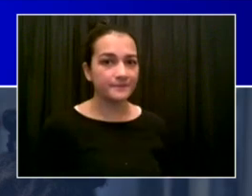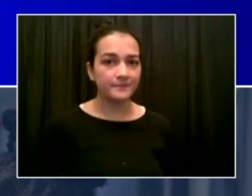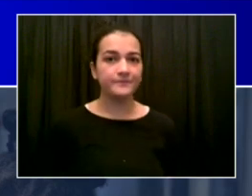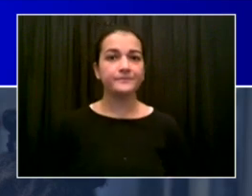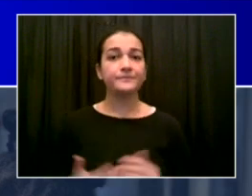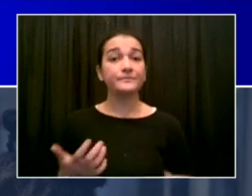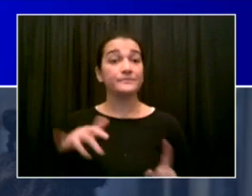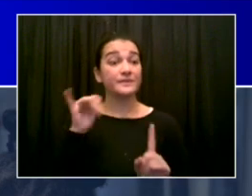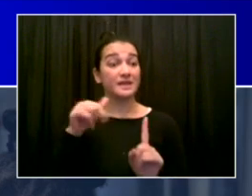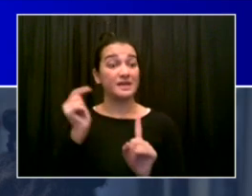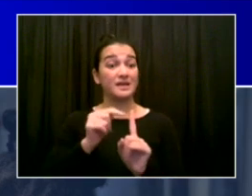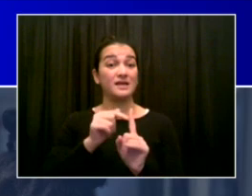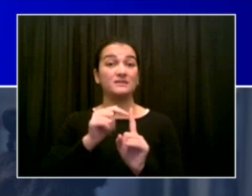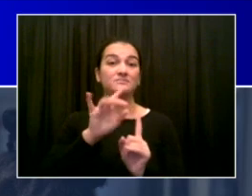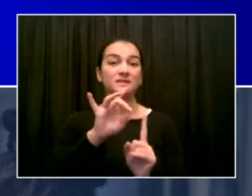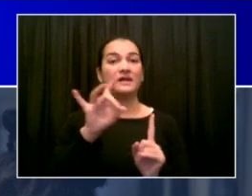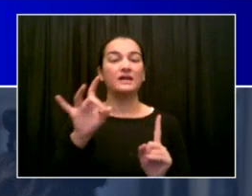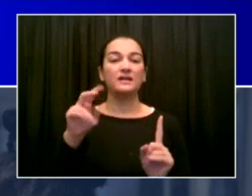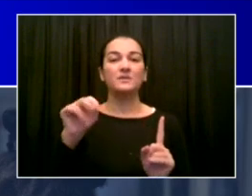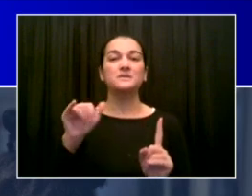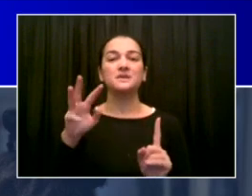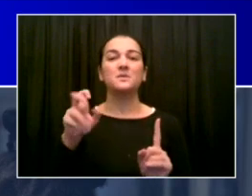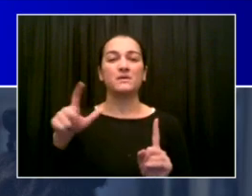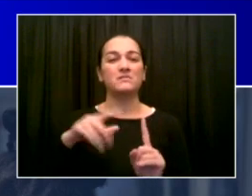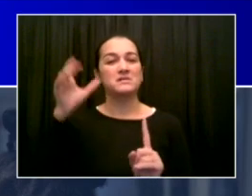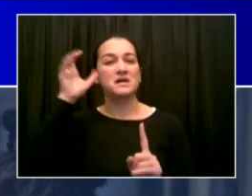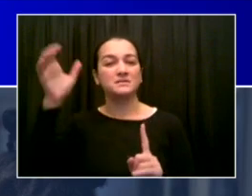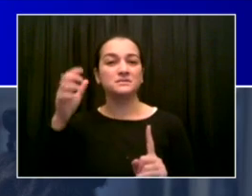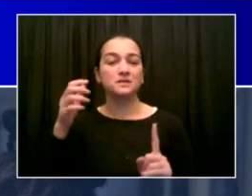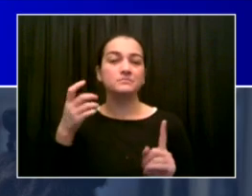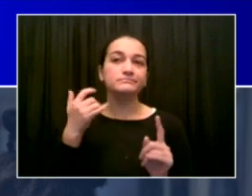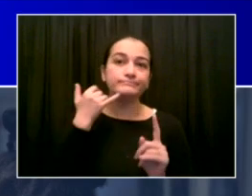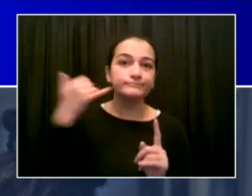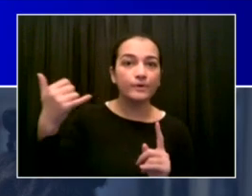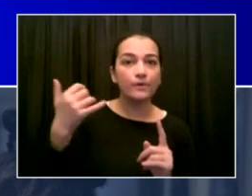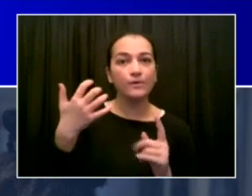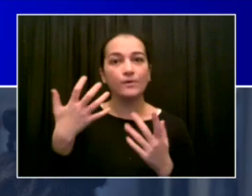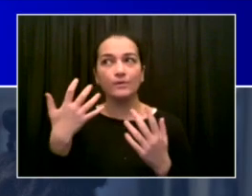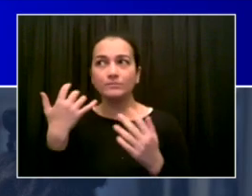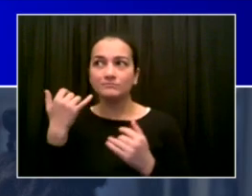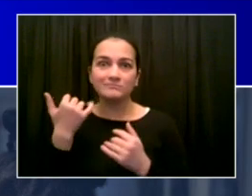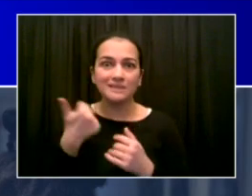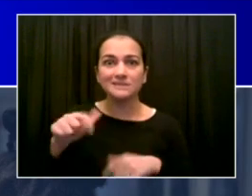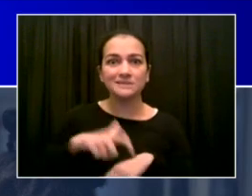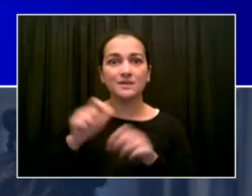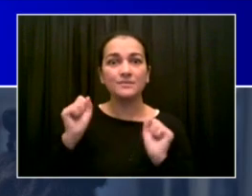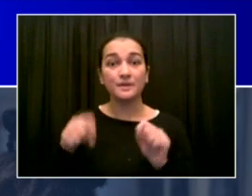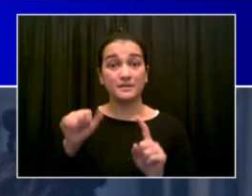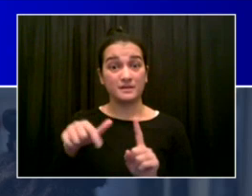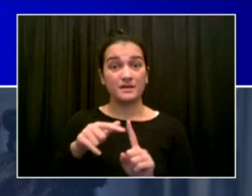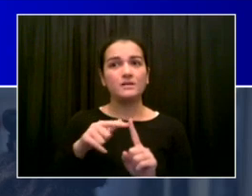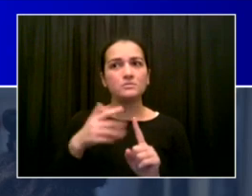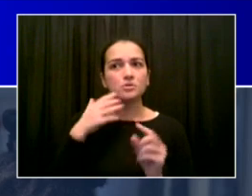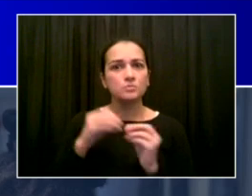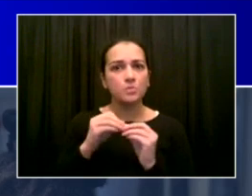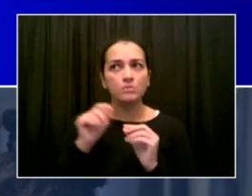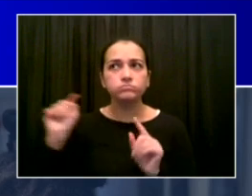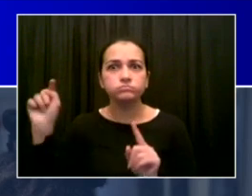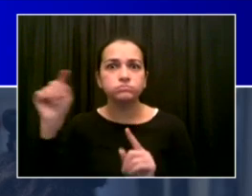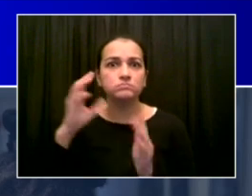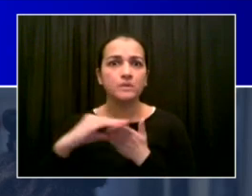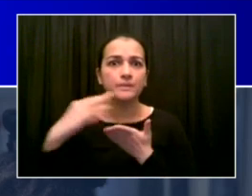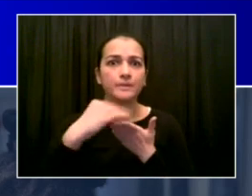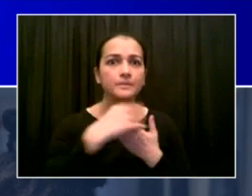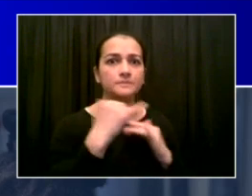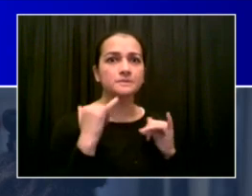been a passion for the folks, the mayors and local leaders in the city's Thrive Coalition, all 50 states, and there's